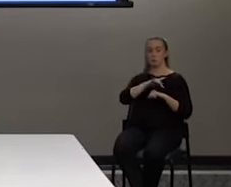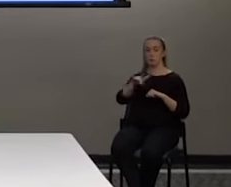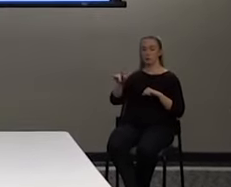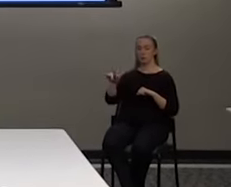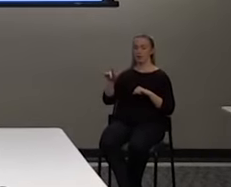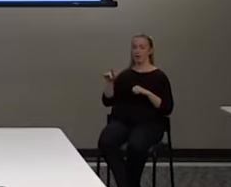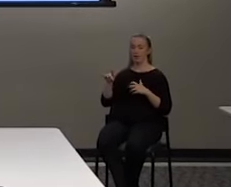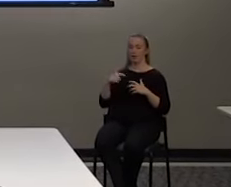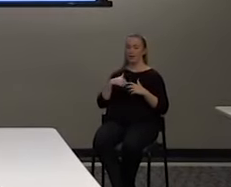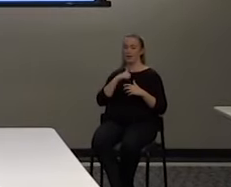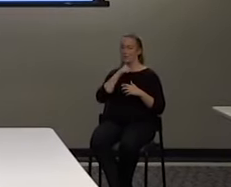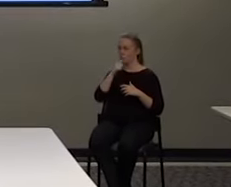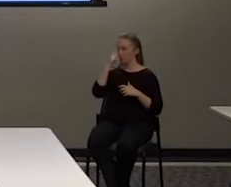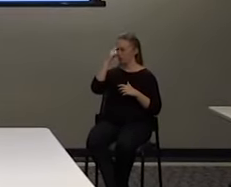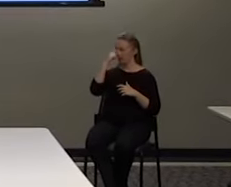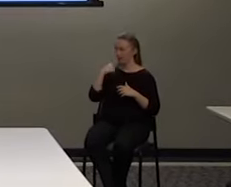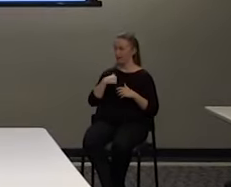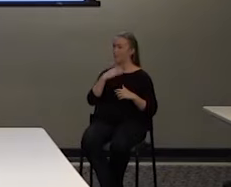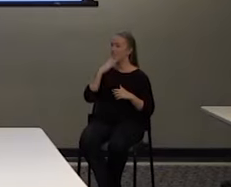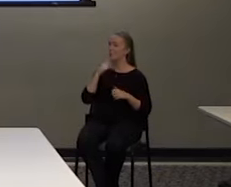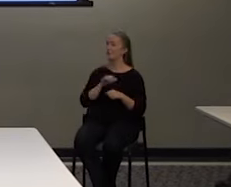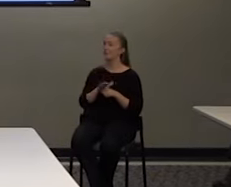flyer. I don't think I'm quite old enough